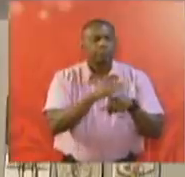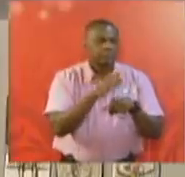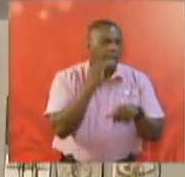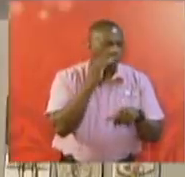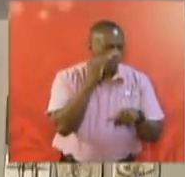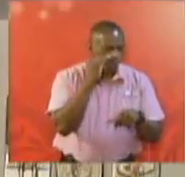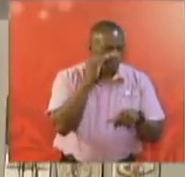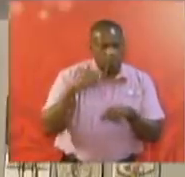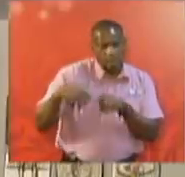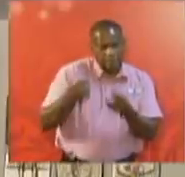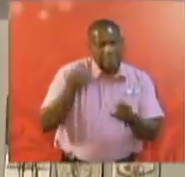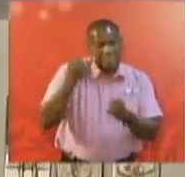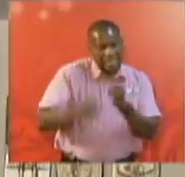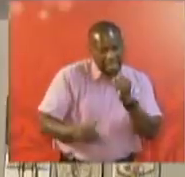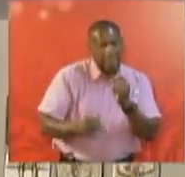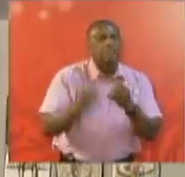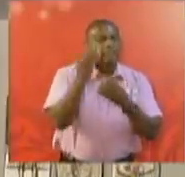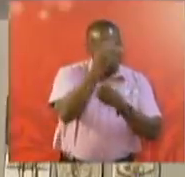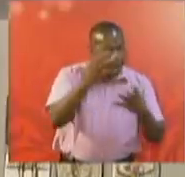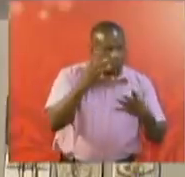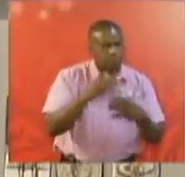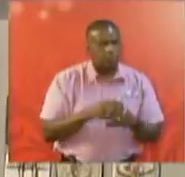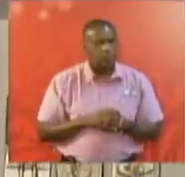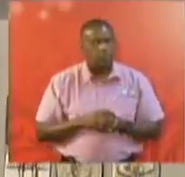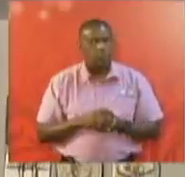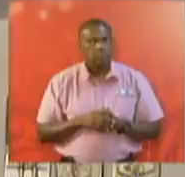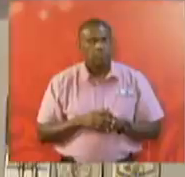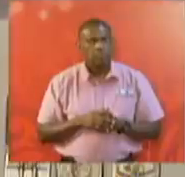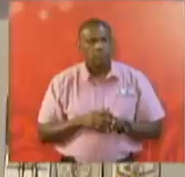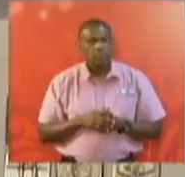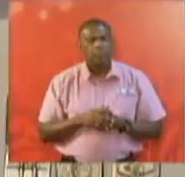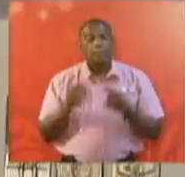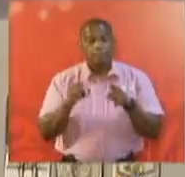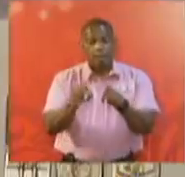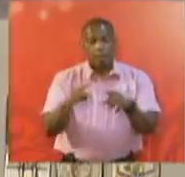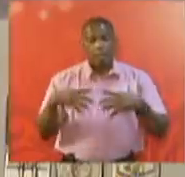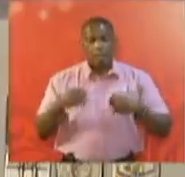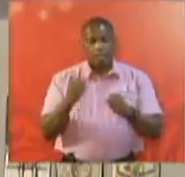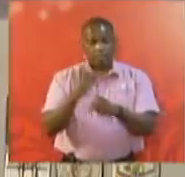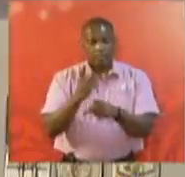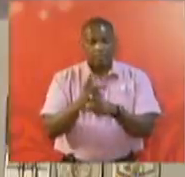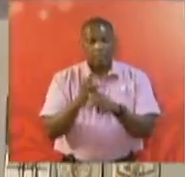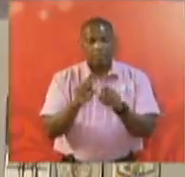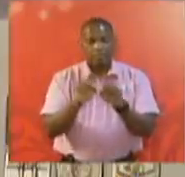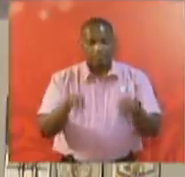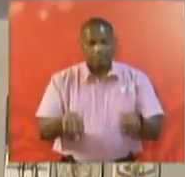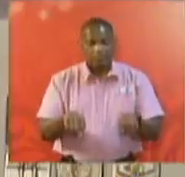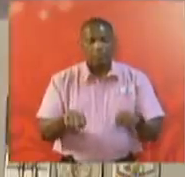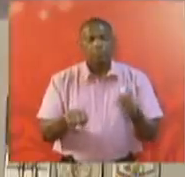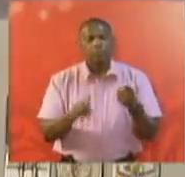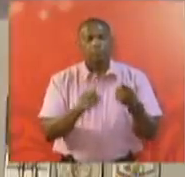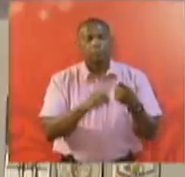the individuals currently in our institutions in the parallel healthcare system stand as follows. We have